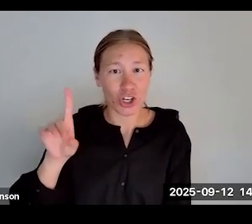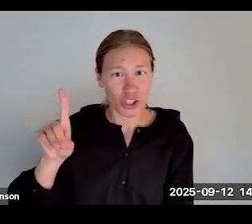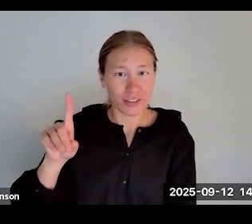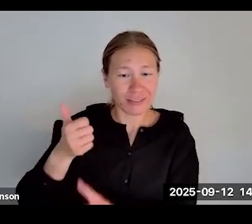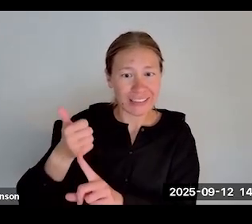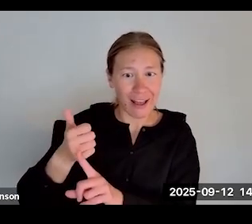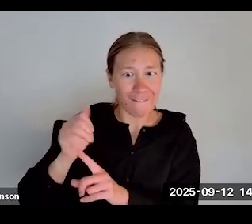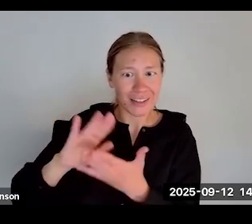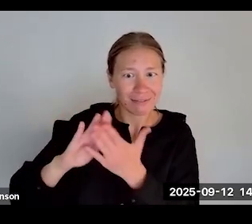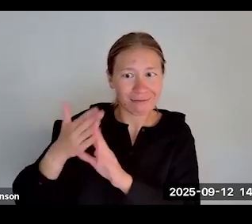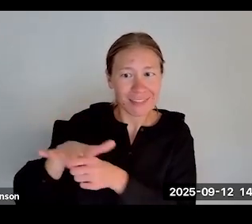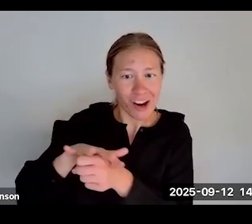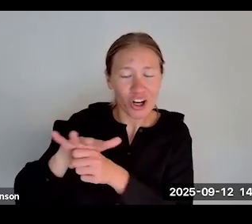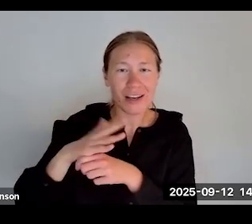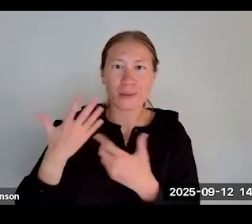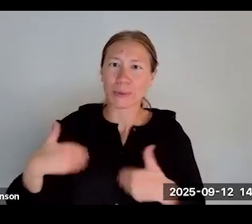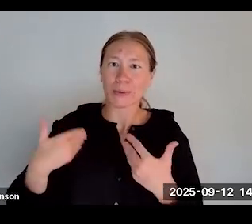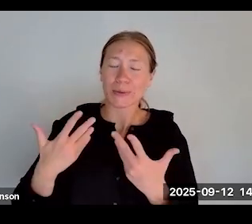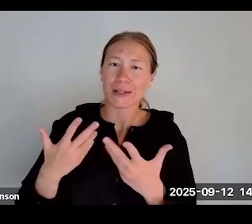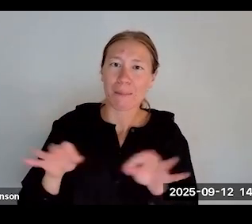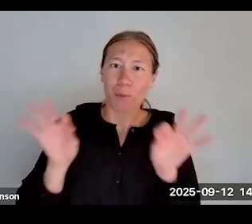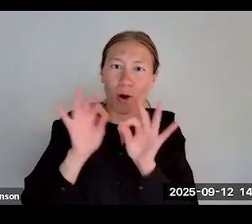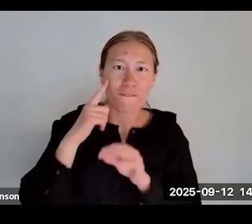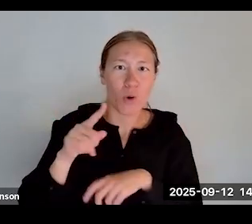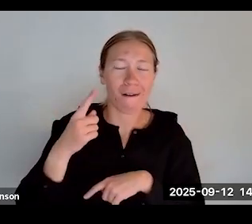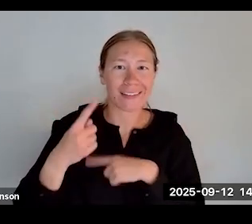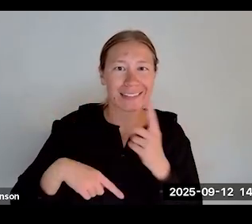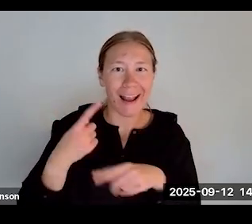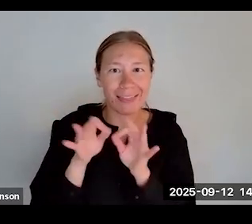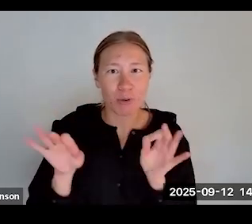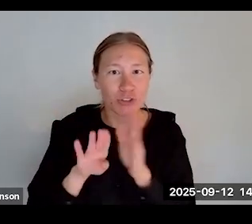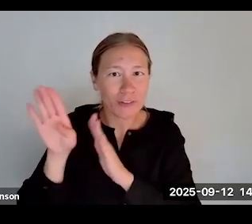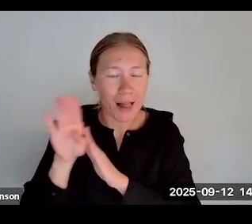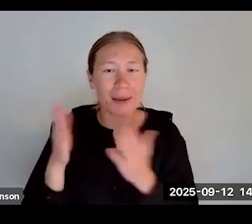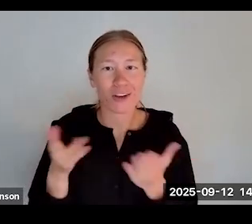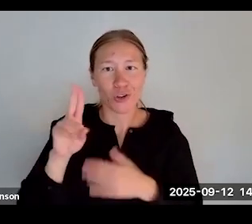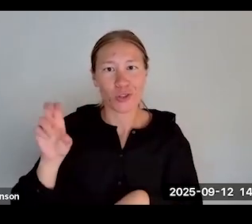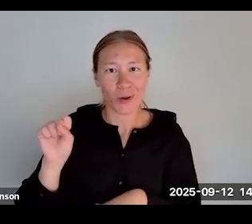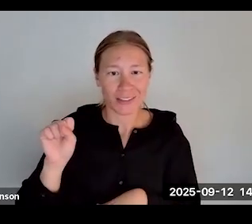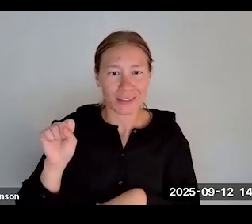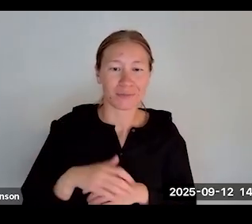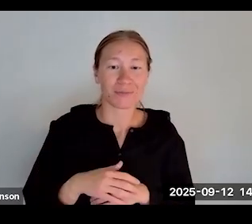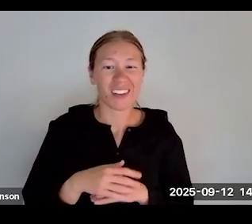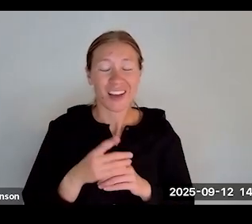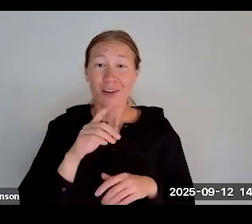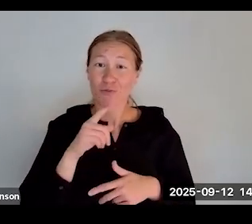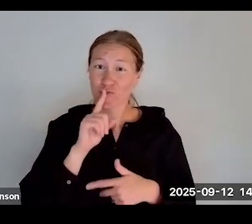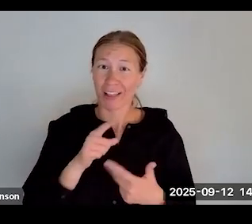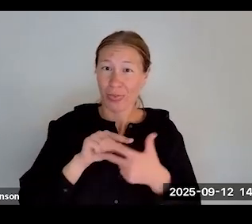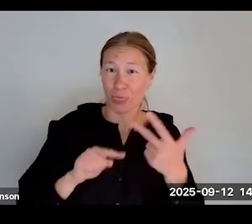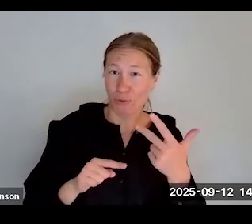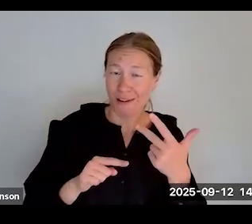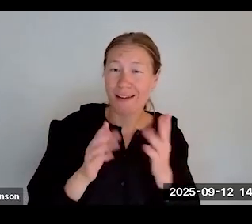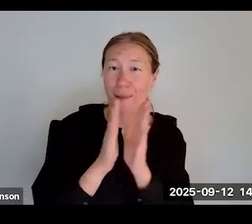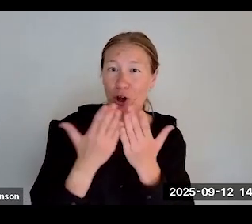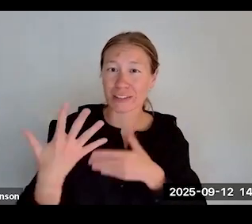here in the United States. This book is part of a trilogy, and parts of the other two books also showcase some other famous